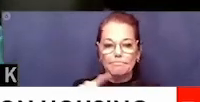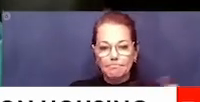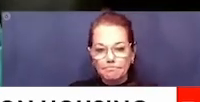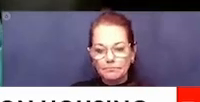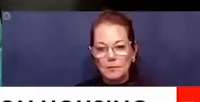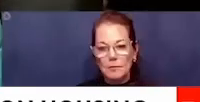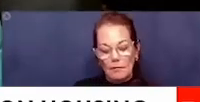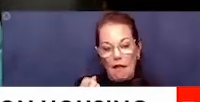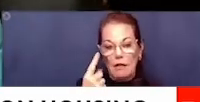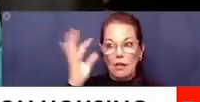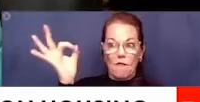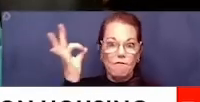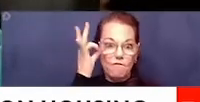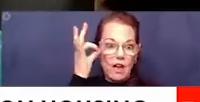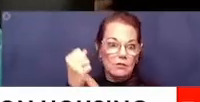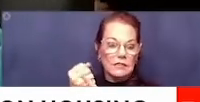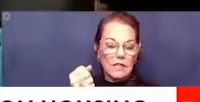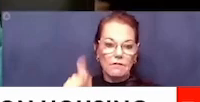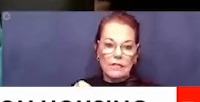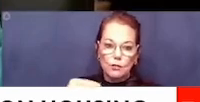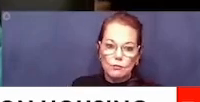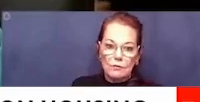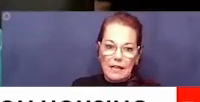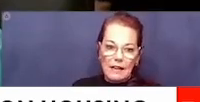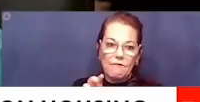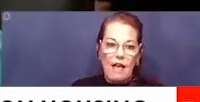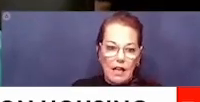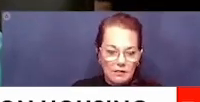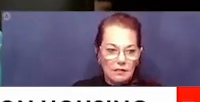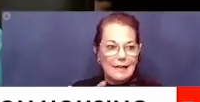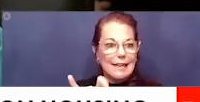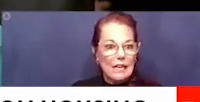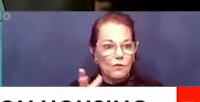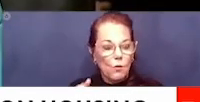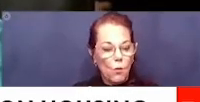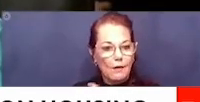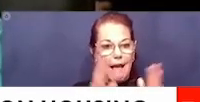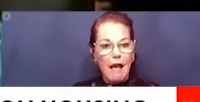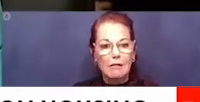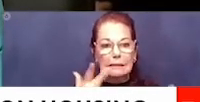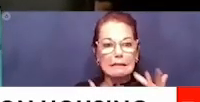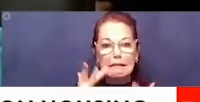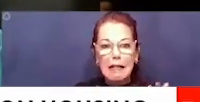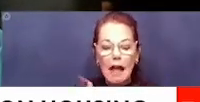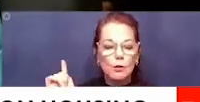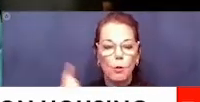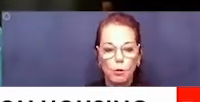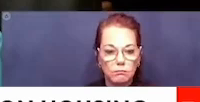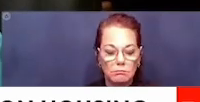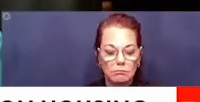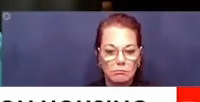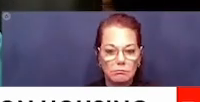federal investment if we want to close the housing gap. But we can also help move the needle with